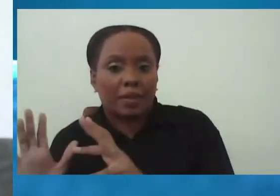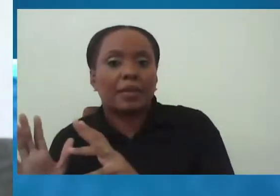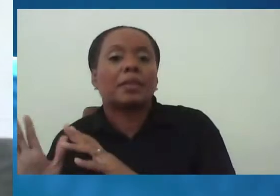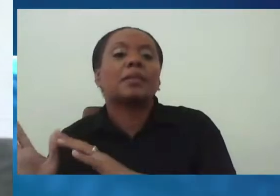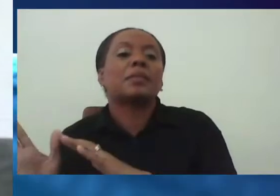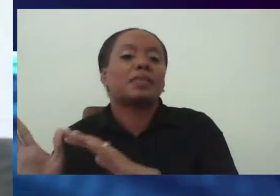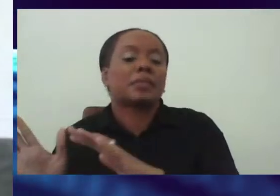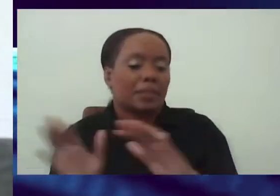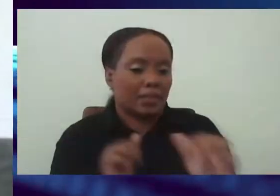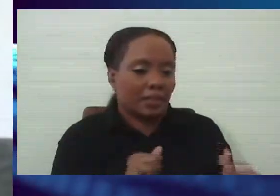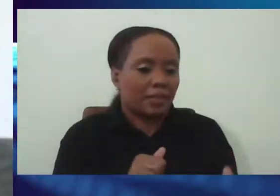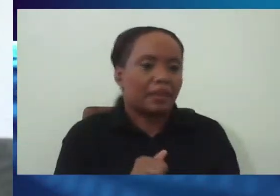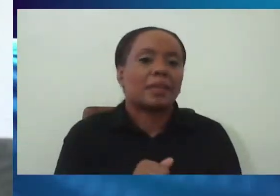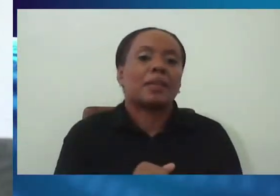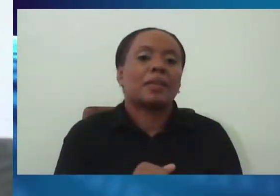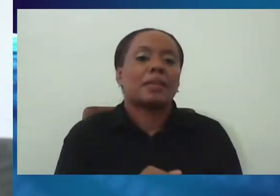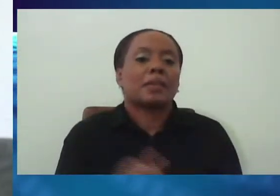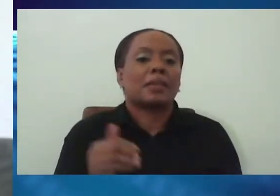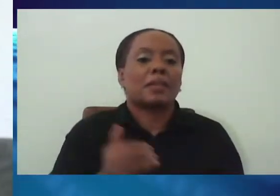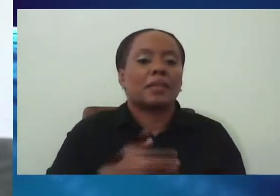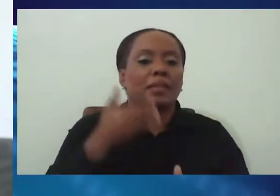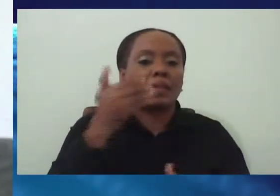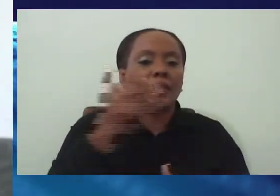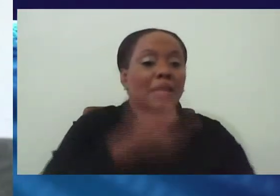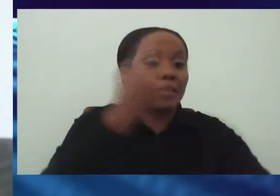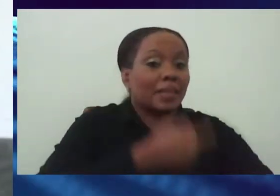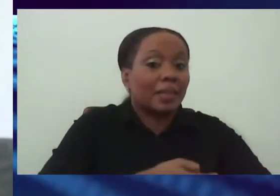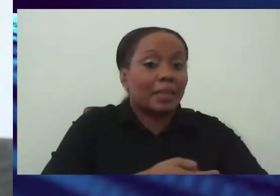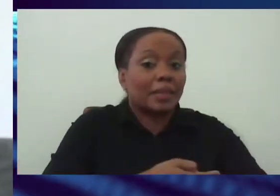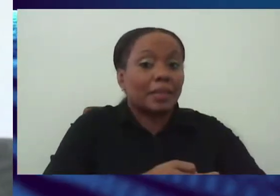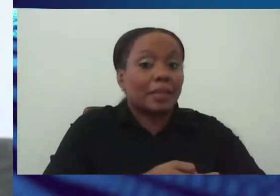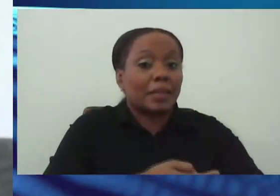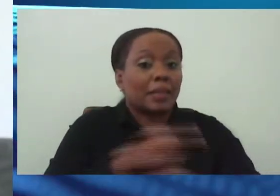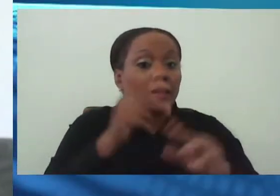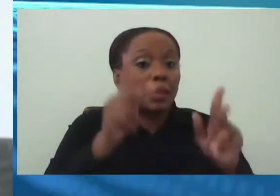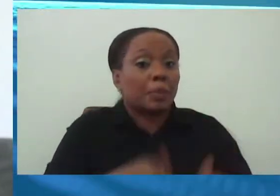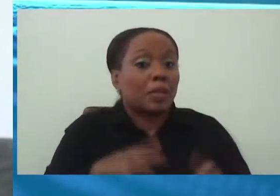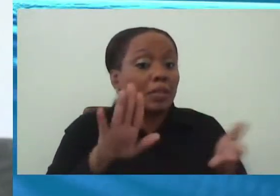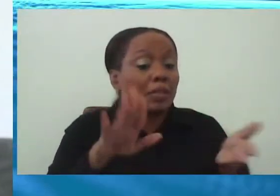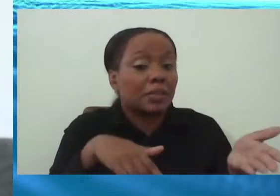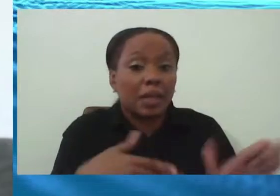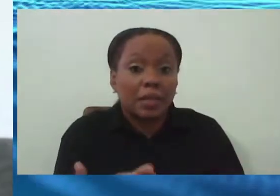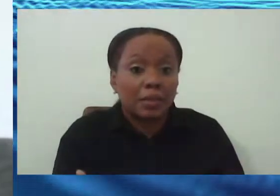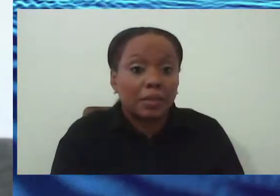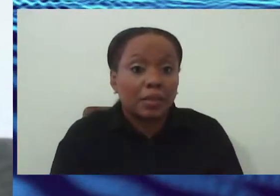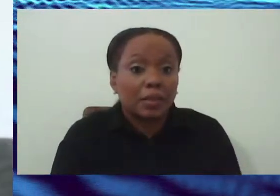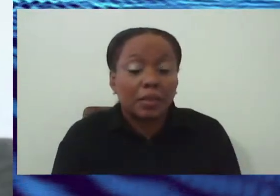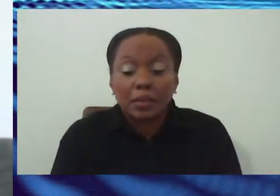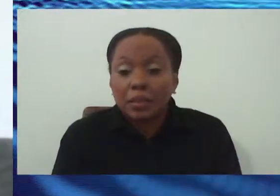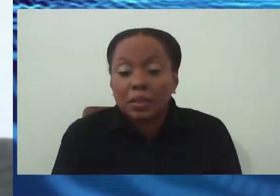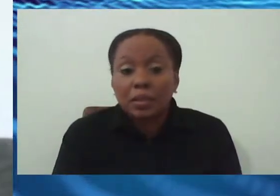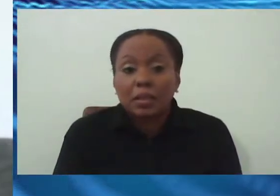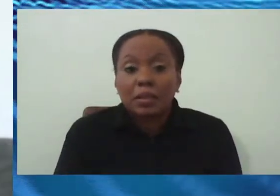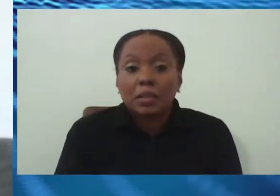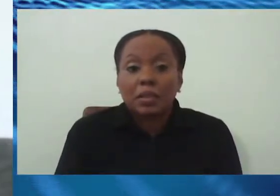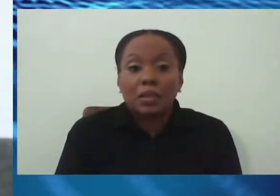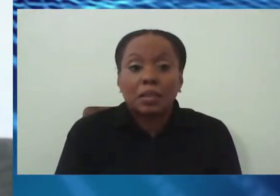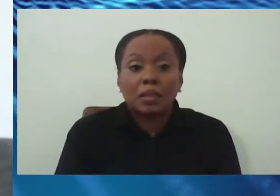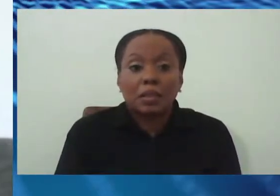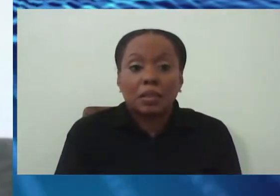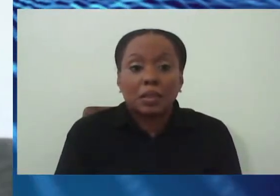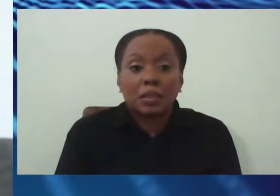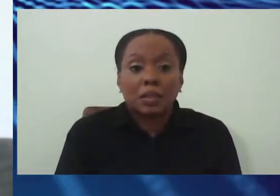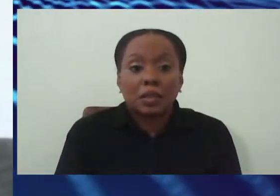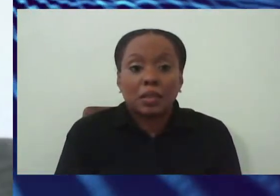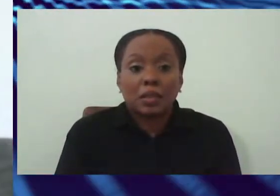day after they came out of isolation, they died. That then raised this whole question of how could